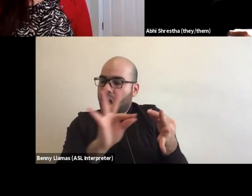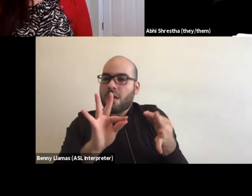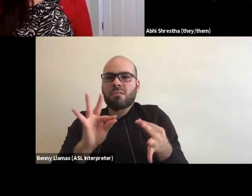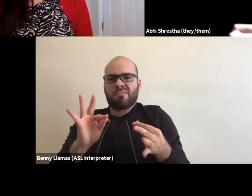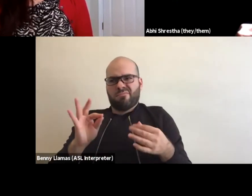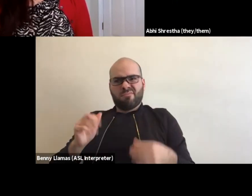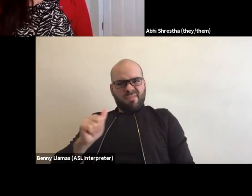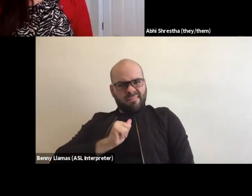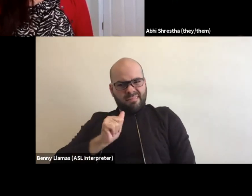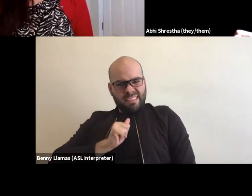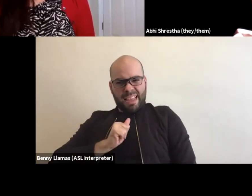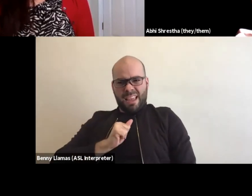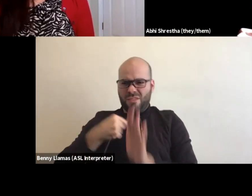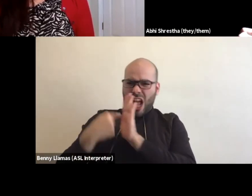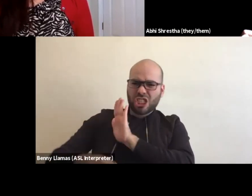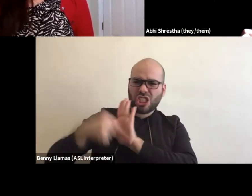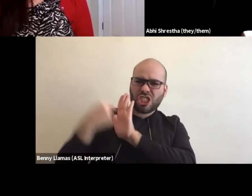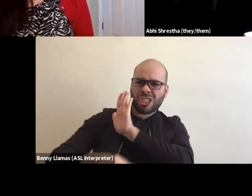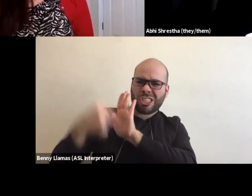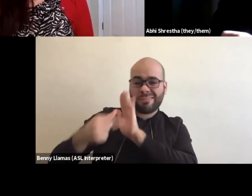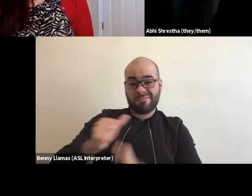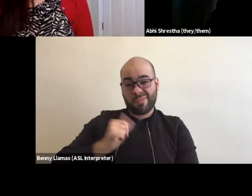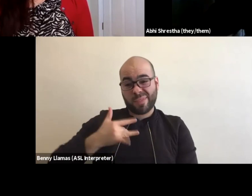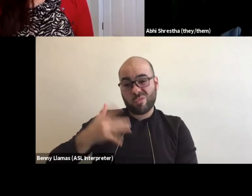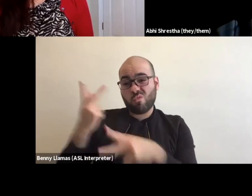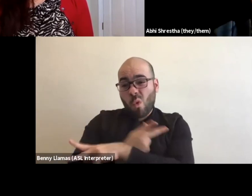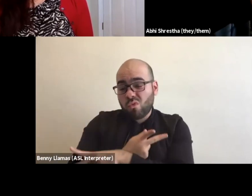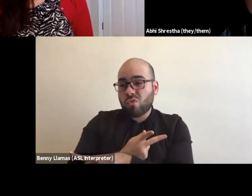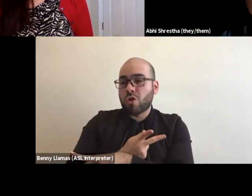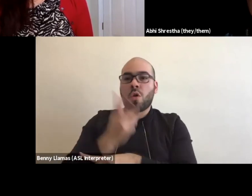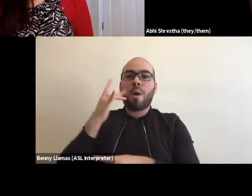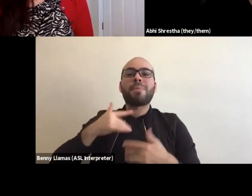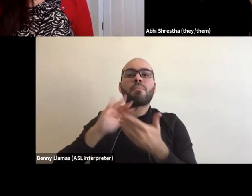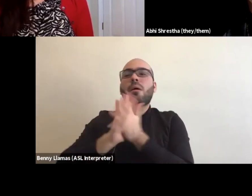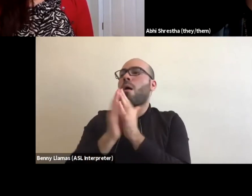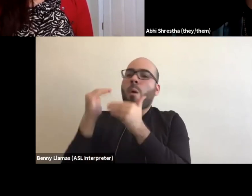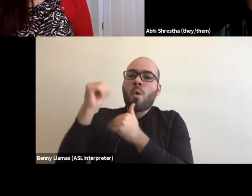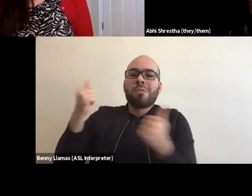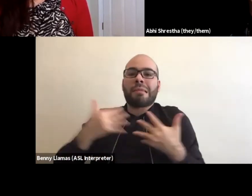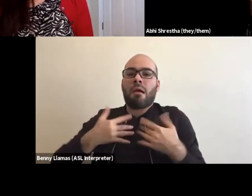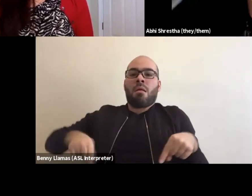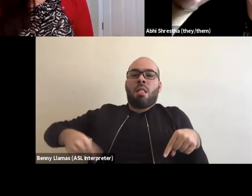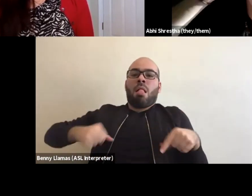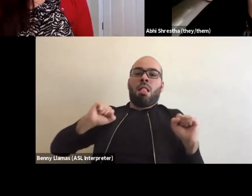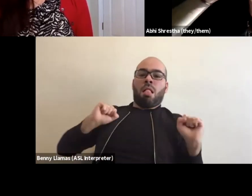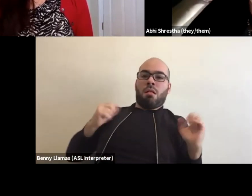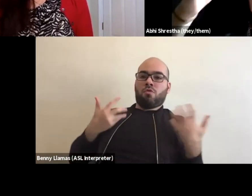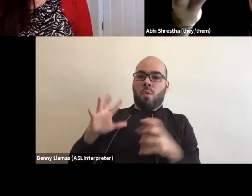us not doing something. Right. I was at a poetry retreat, and Franny Choi, who is a poet that I